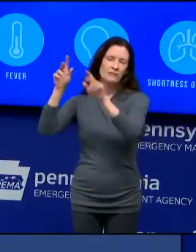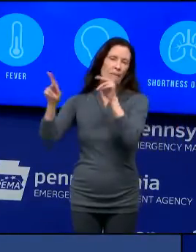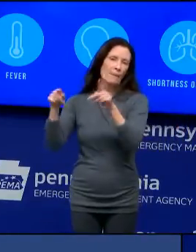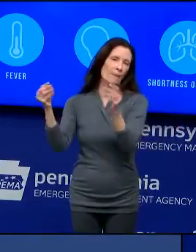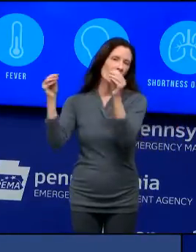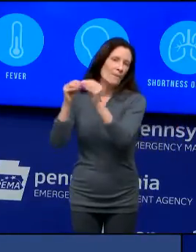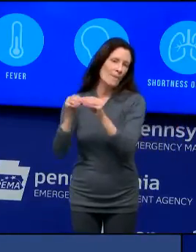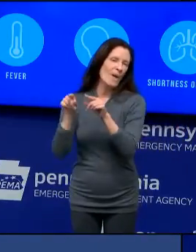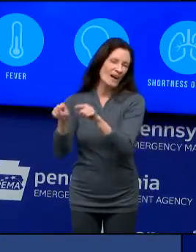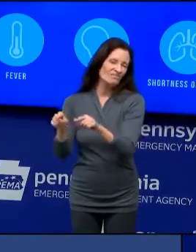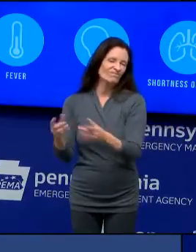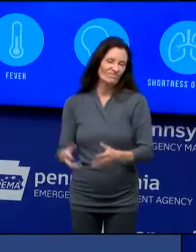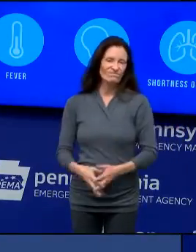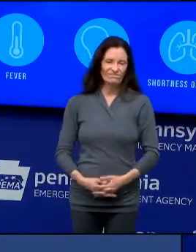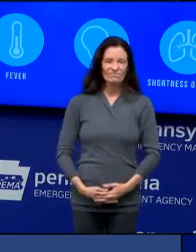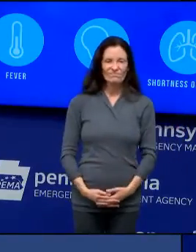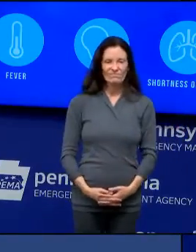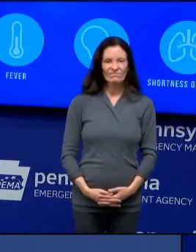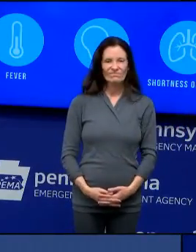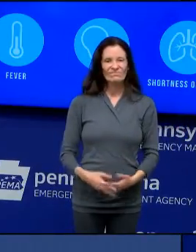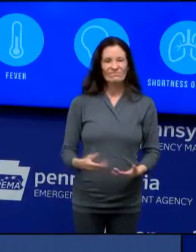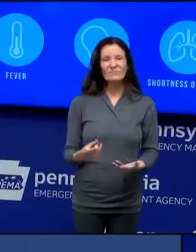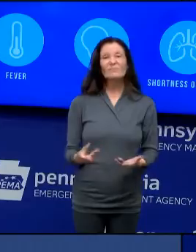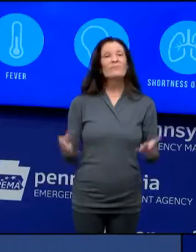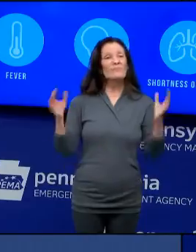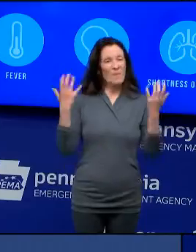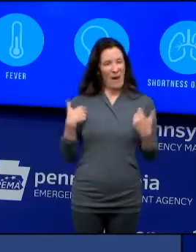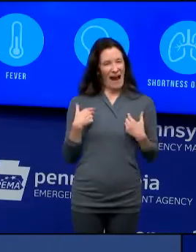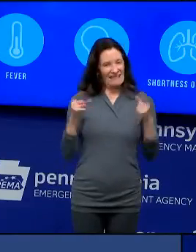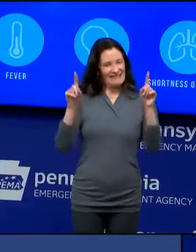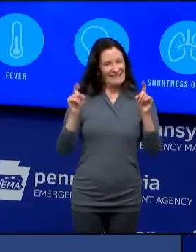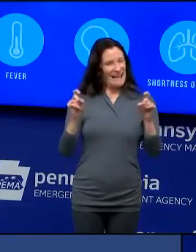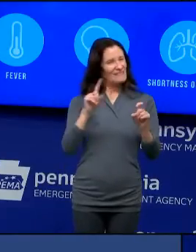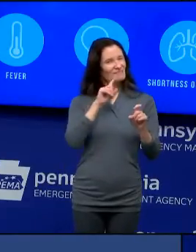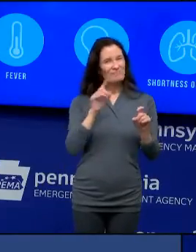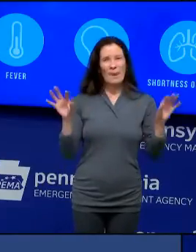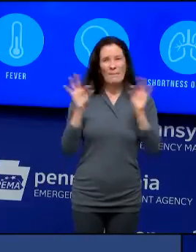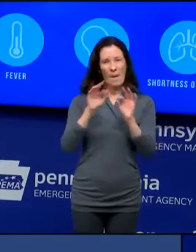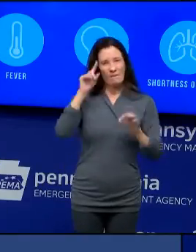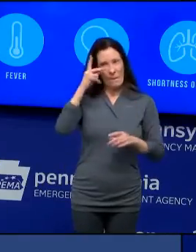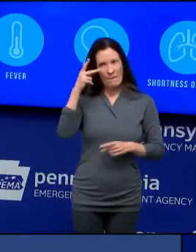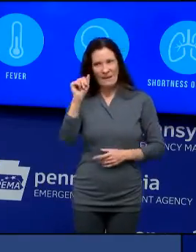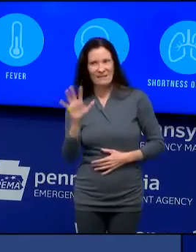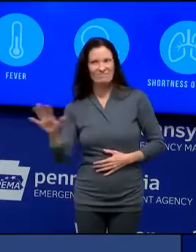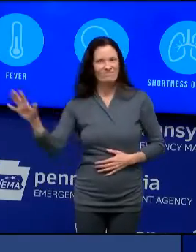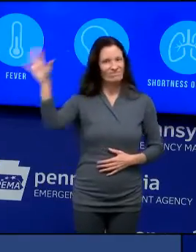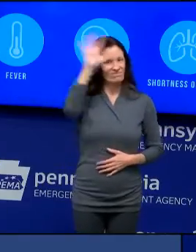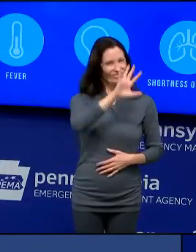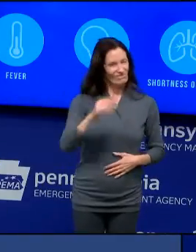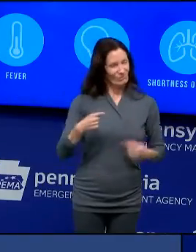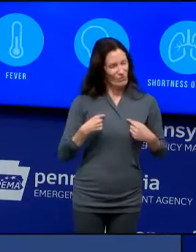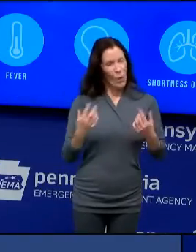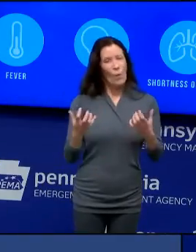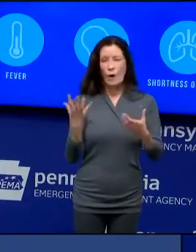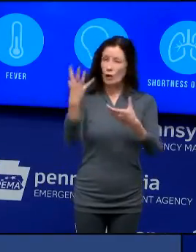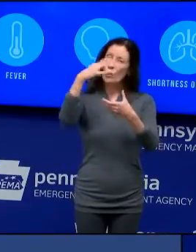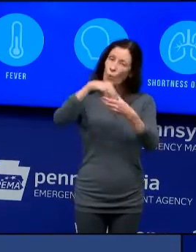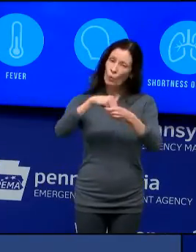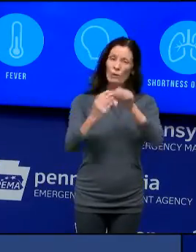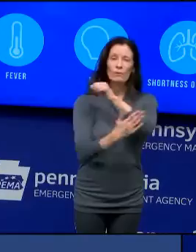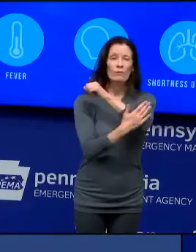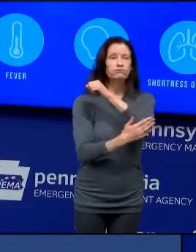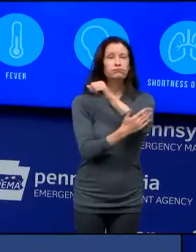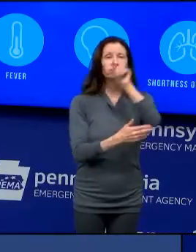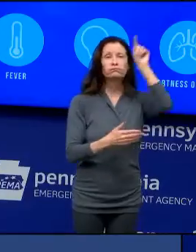we have testing capabilities throughout Pennsylvania, including in rural areas, and we'll be working with hospitals, health systems,